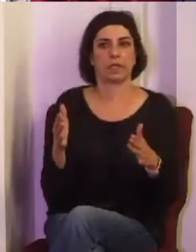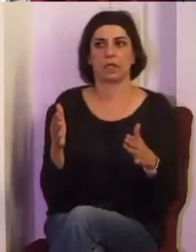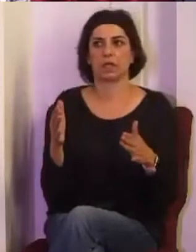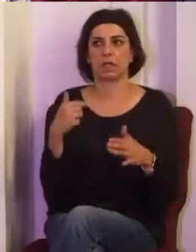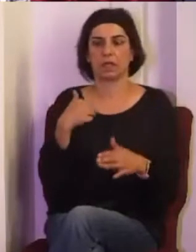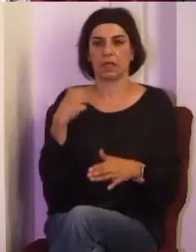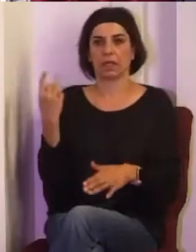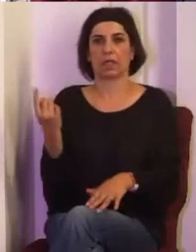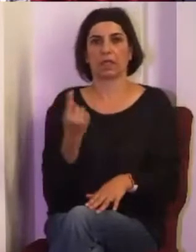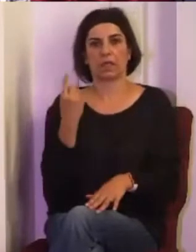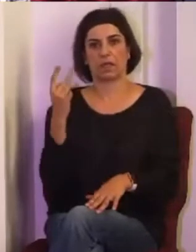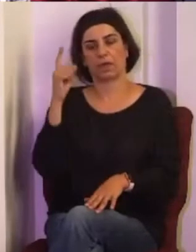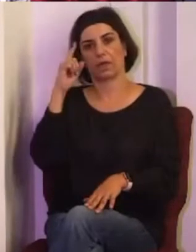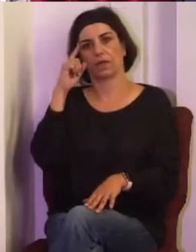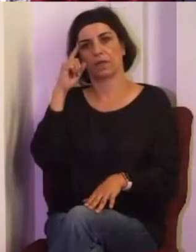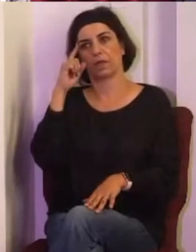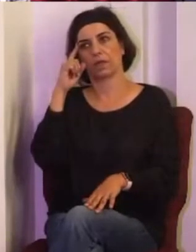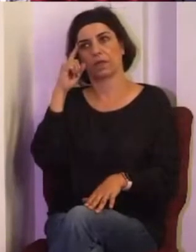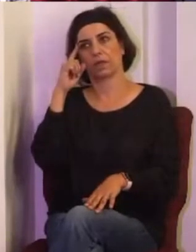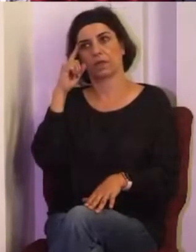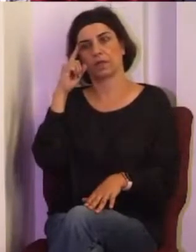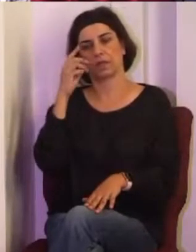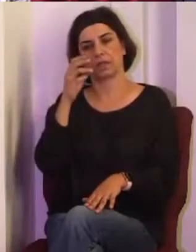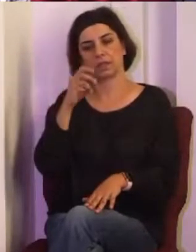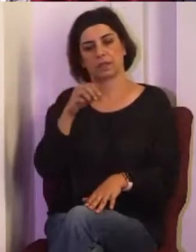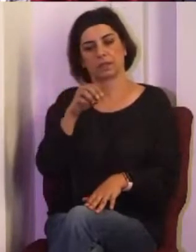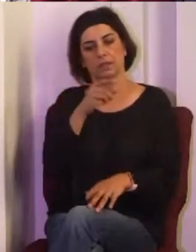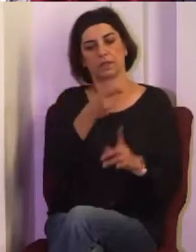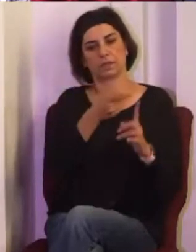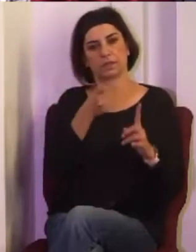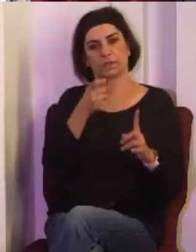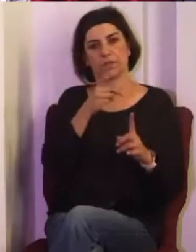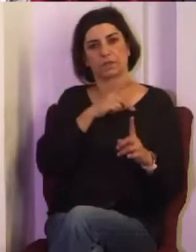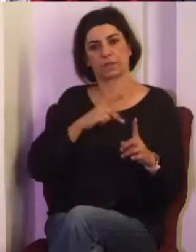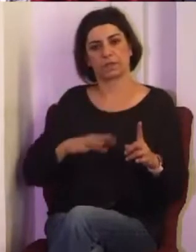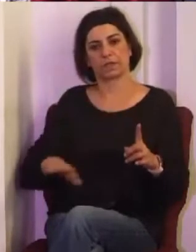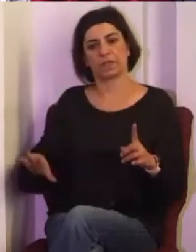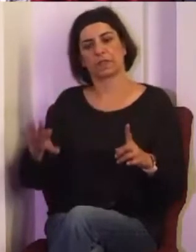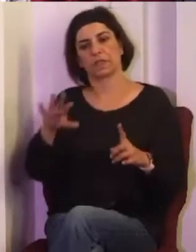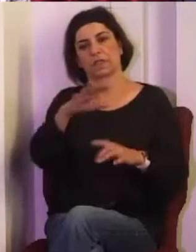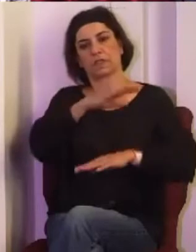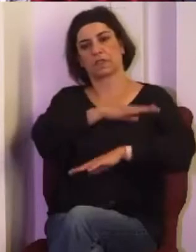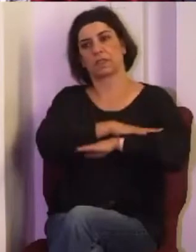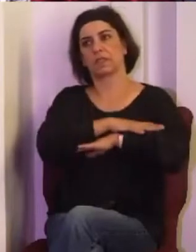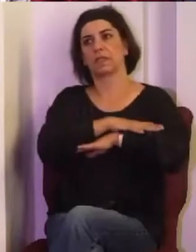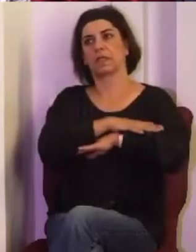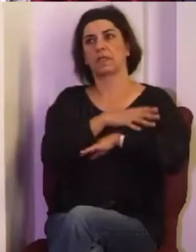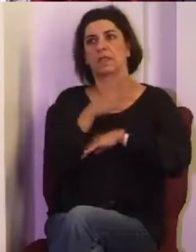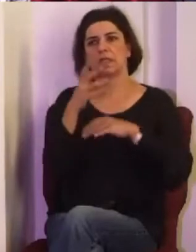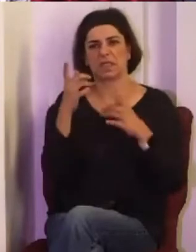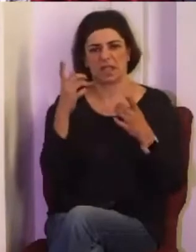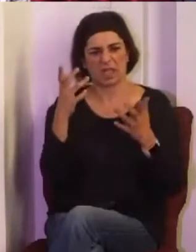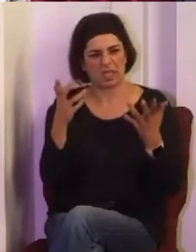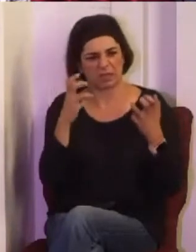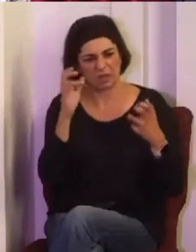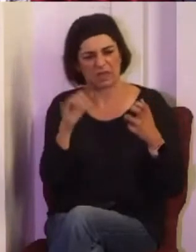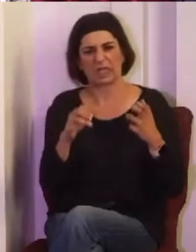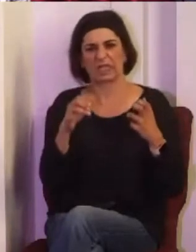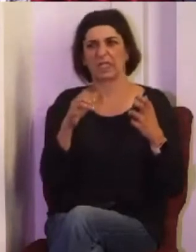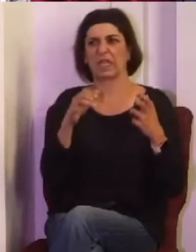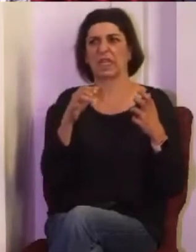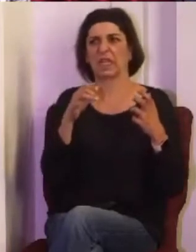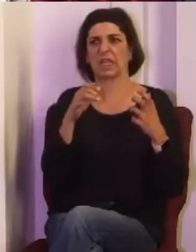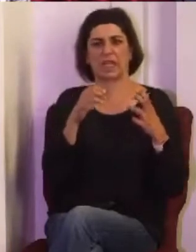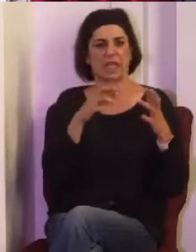I always think crumbs from the king's table. Crumbs. They want that rule. They want